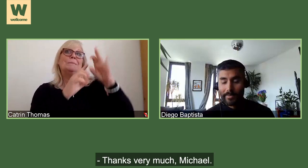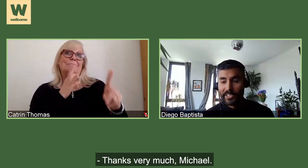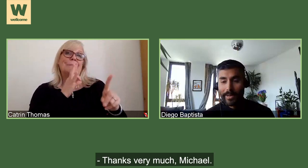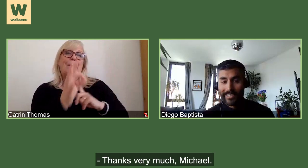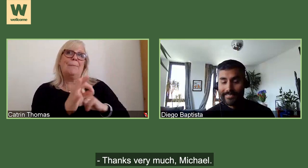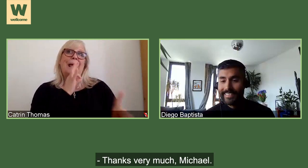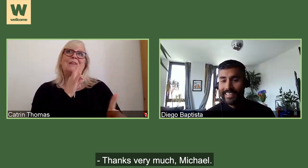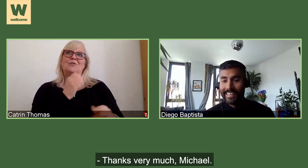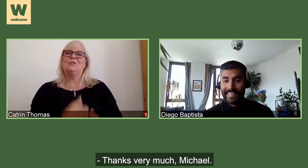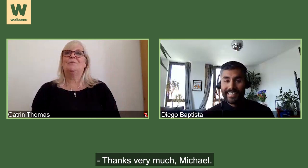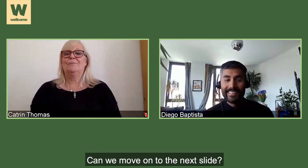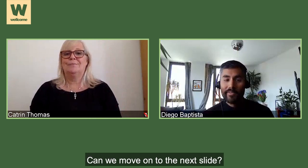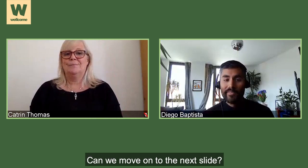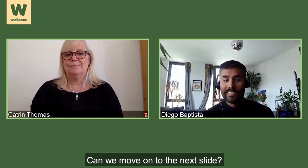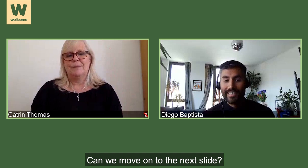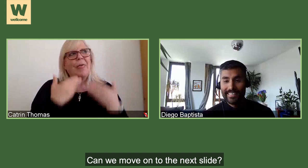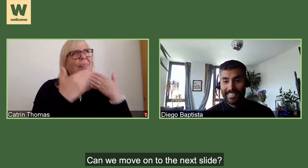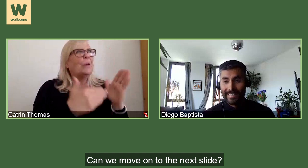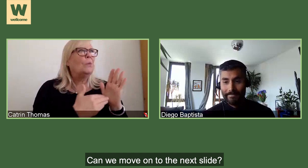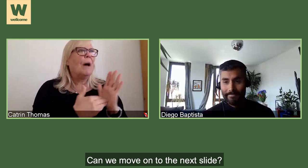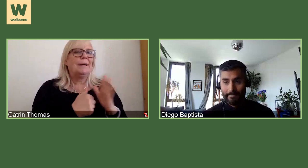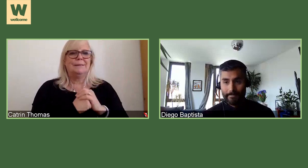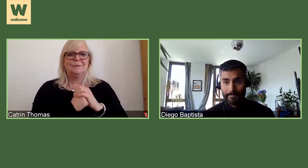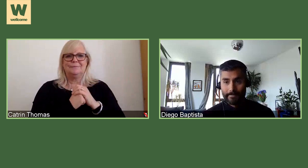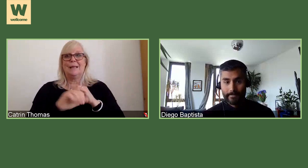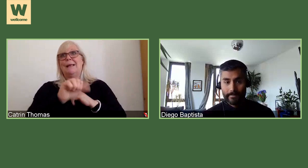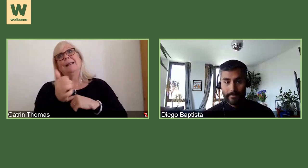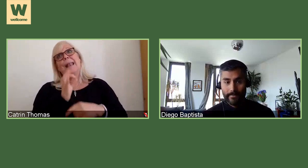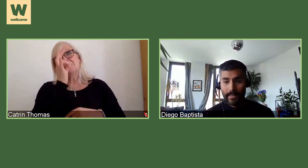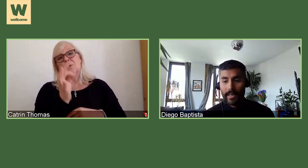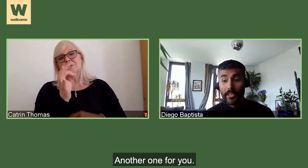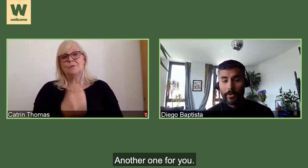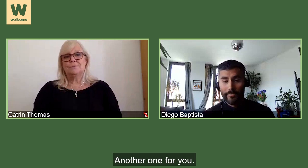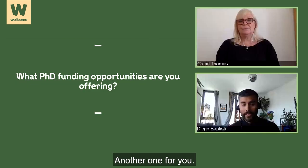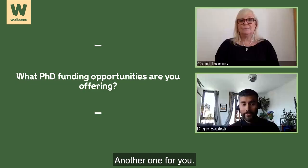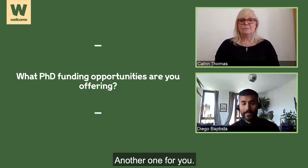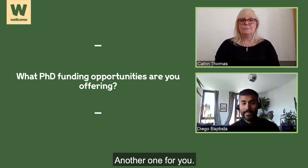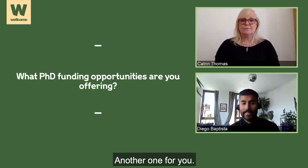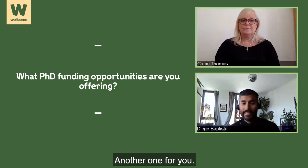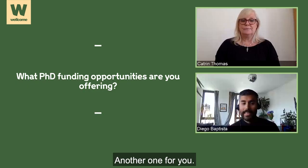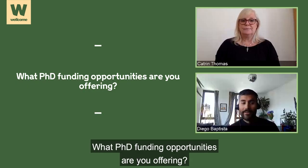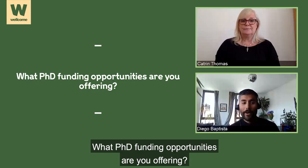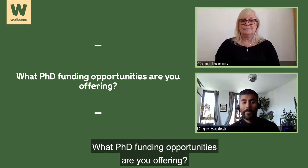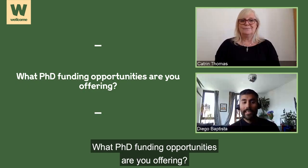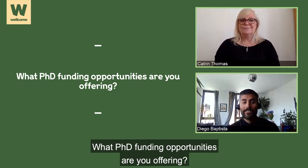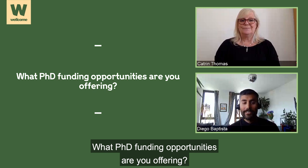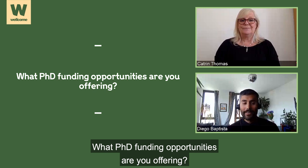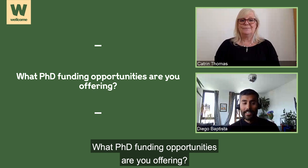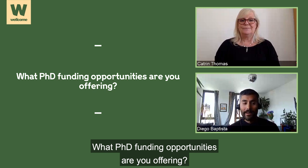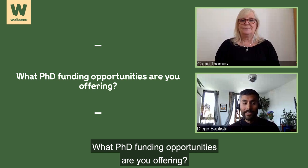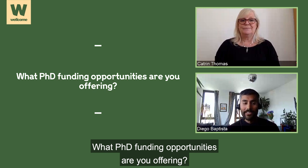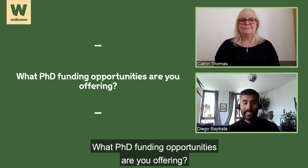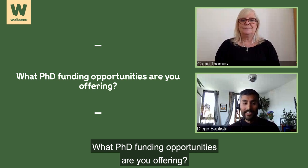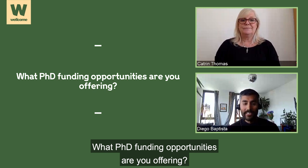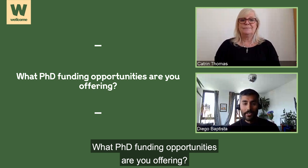Thanks very much, Michael. Can we move on to the next slide? Another one for you. What PhD